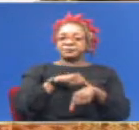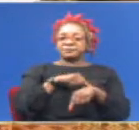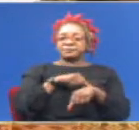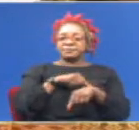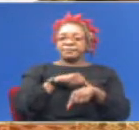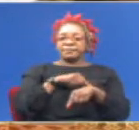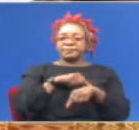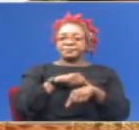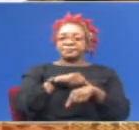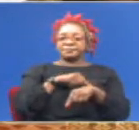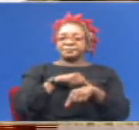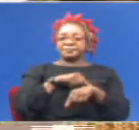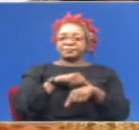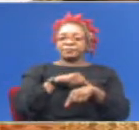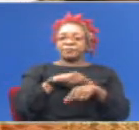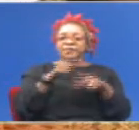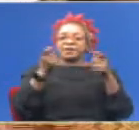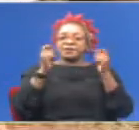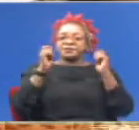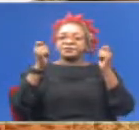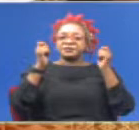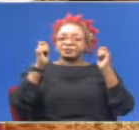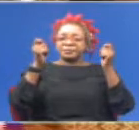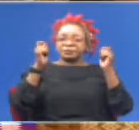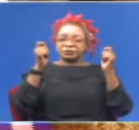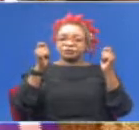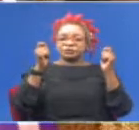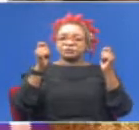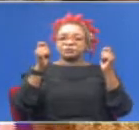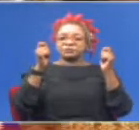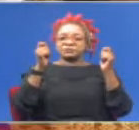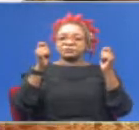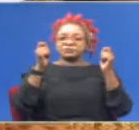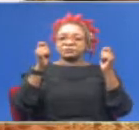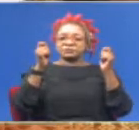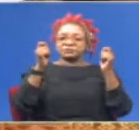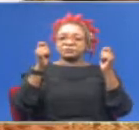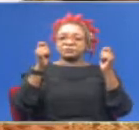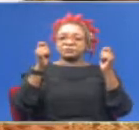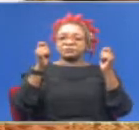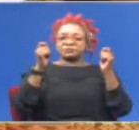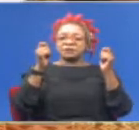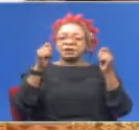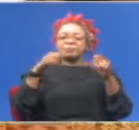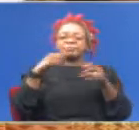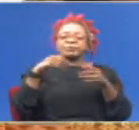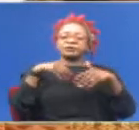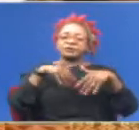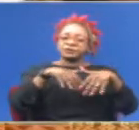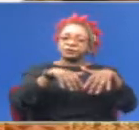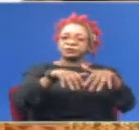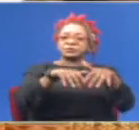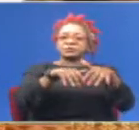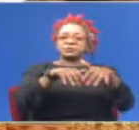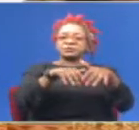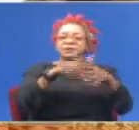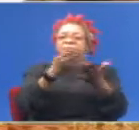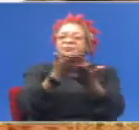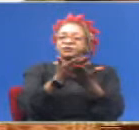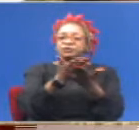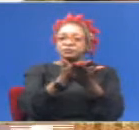that demonstrations, picketing, processions,